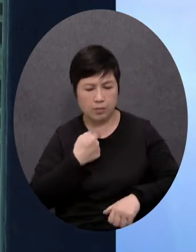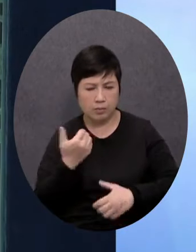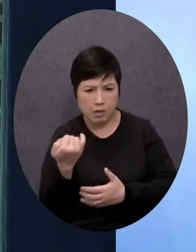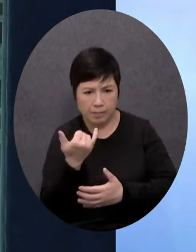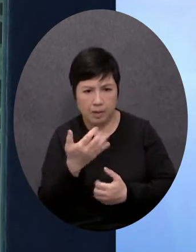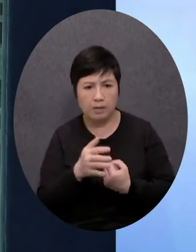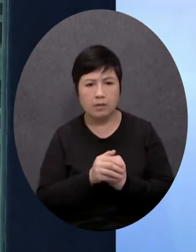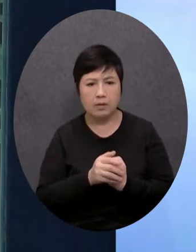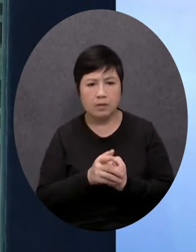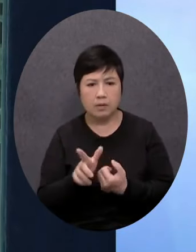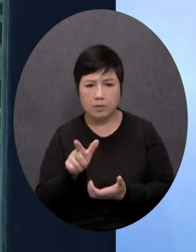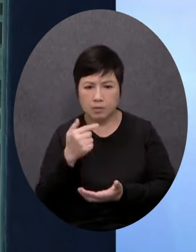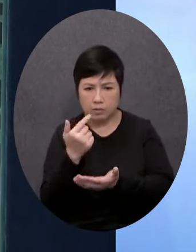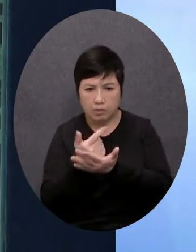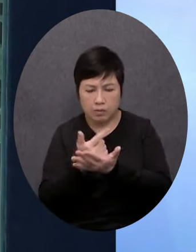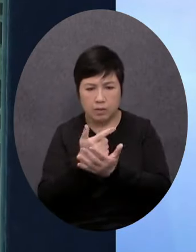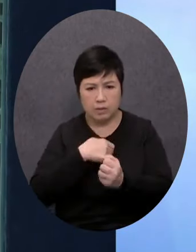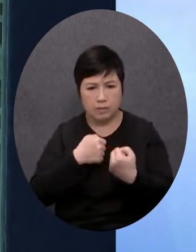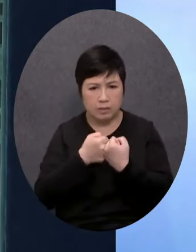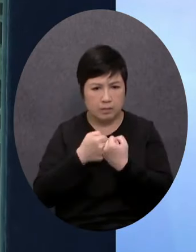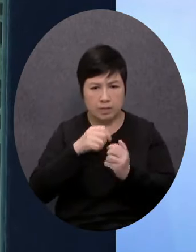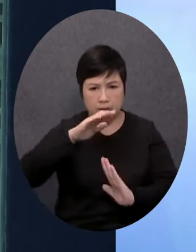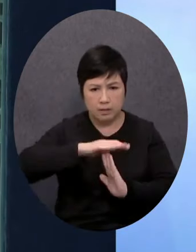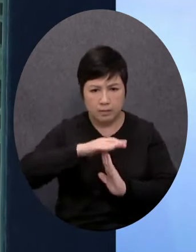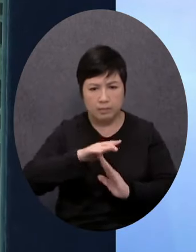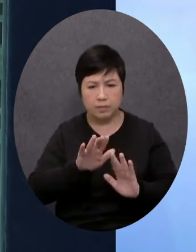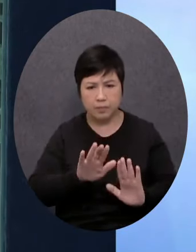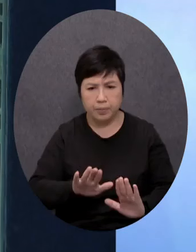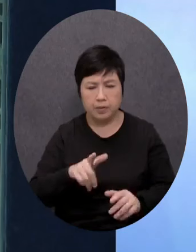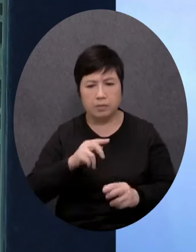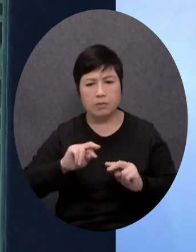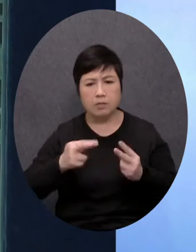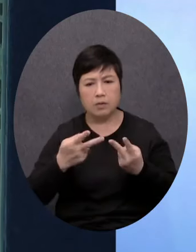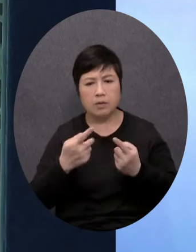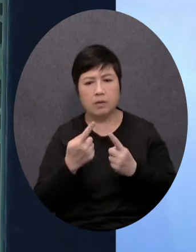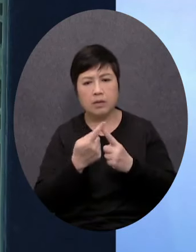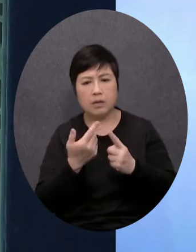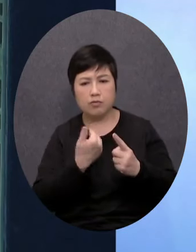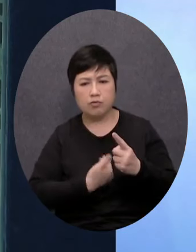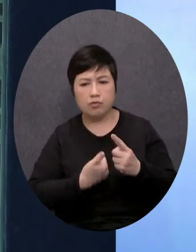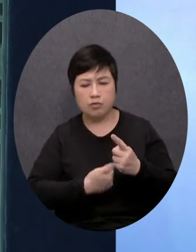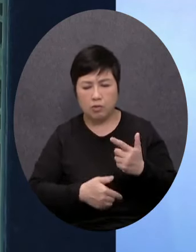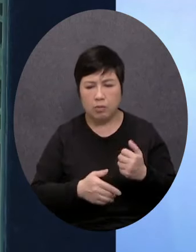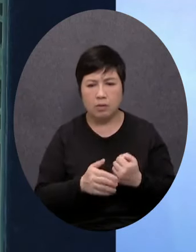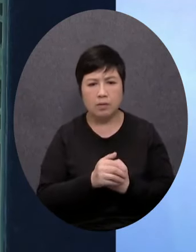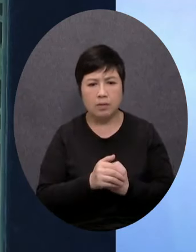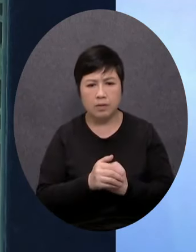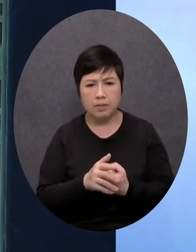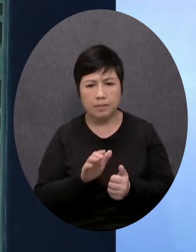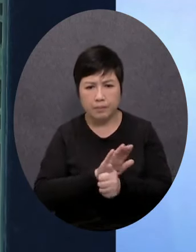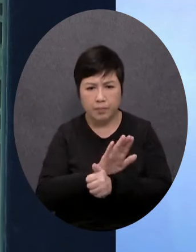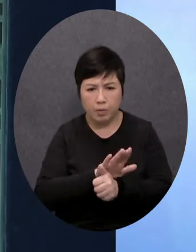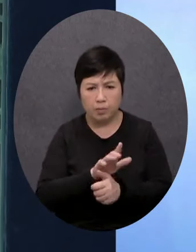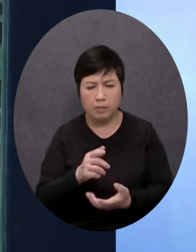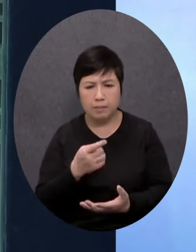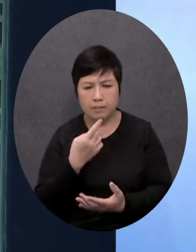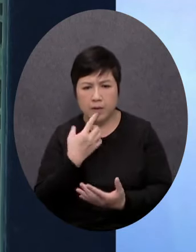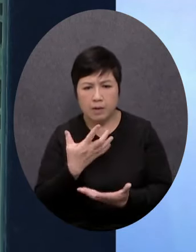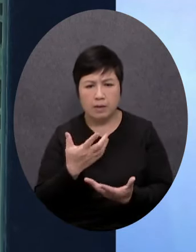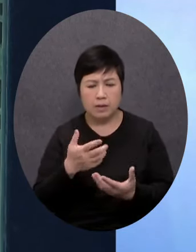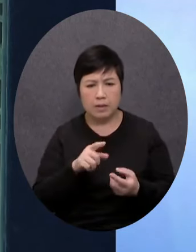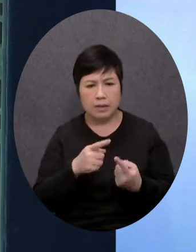He underscored that an immediate ceasefire is essential to stabilize and improve the humanitarian situation and to protect innocent civilians.